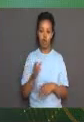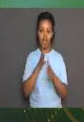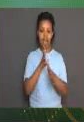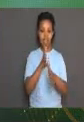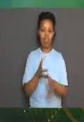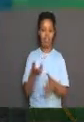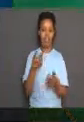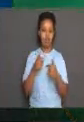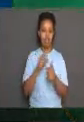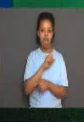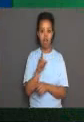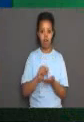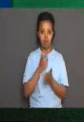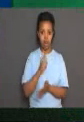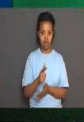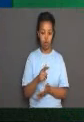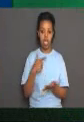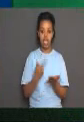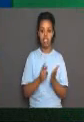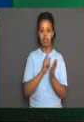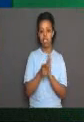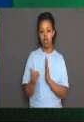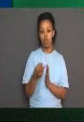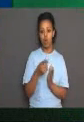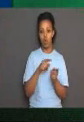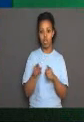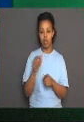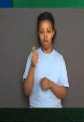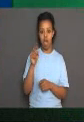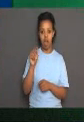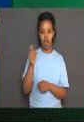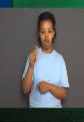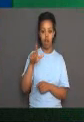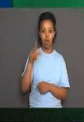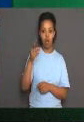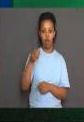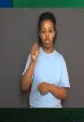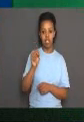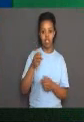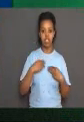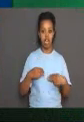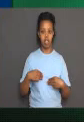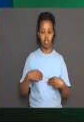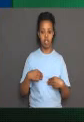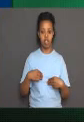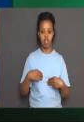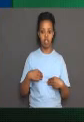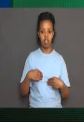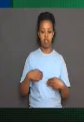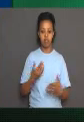ancestor. An example of analogous structure is in the wings of a